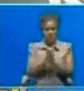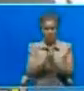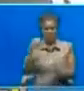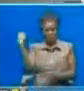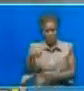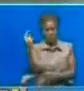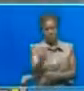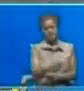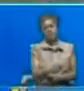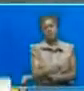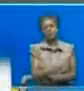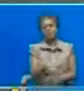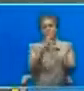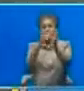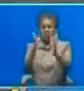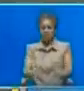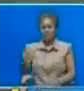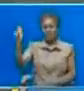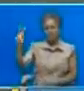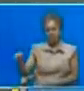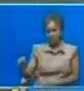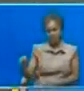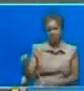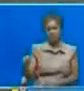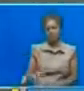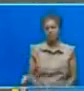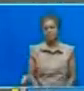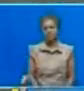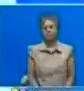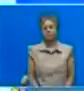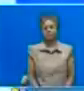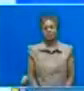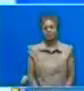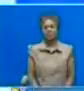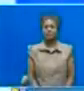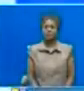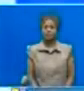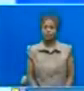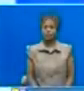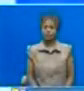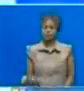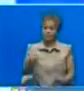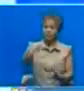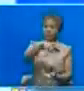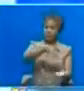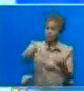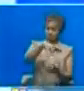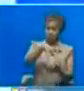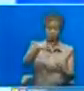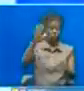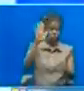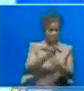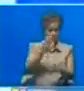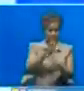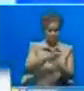object. Marcy Kandia, KTN, Uasin Gishu County. That controversy deepens.